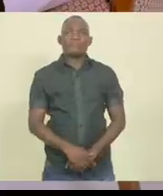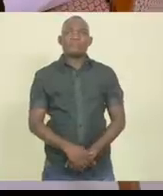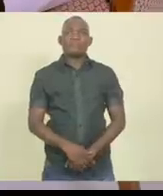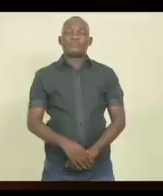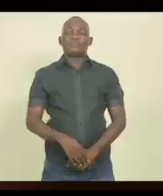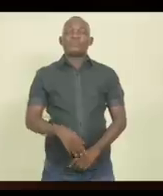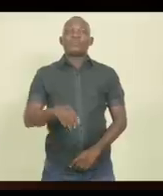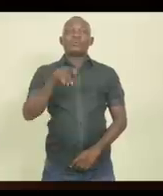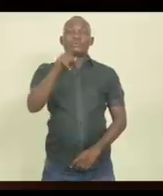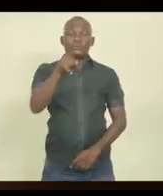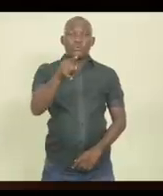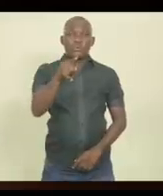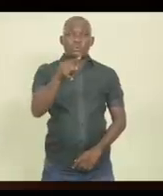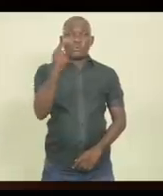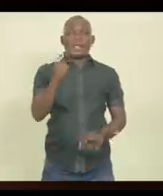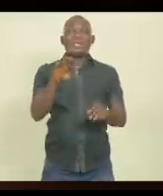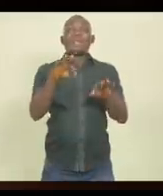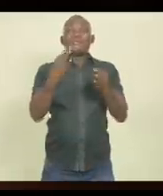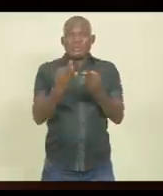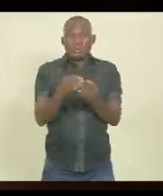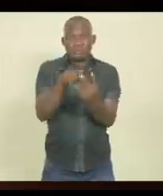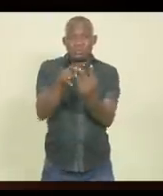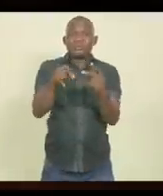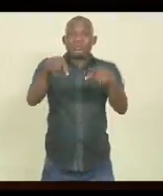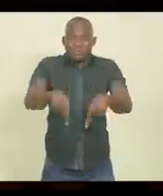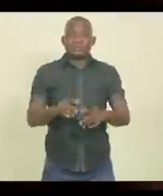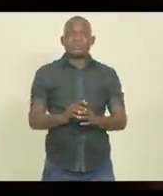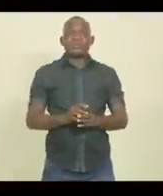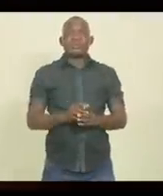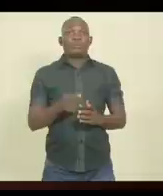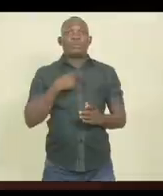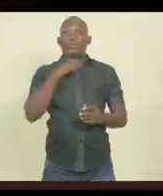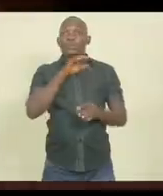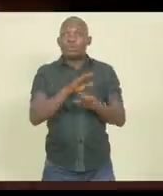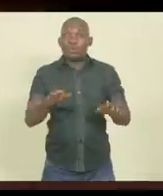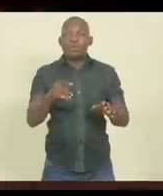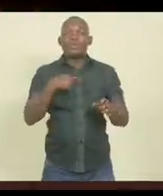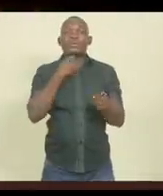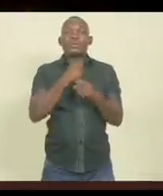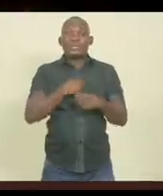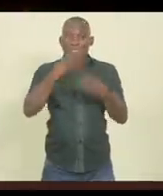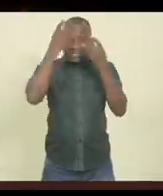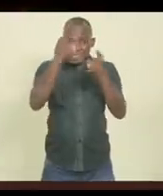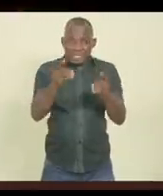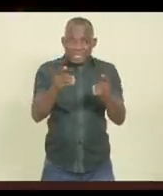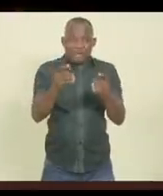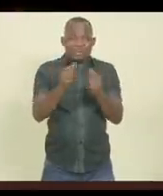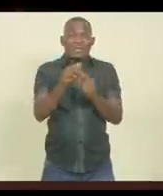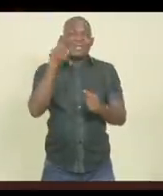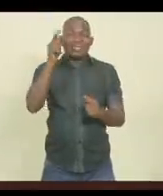You are her only family member I trust, and that is why I called you here. I don't want it to look like I'm going to make decisions and I'm going to regret